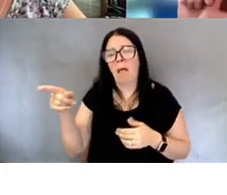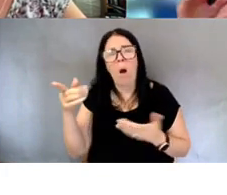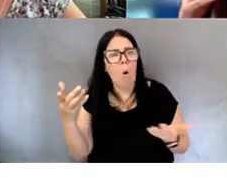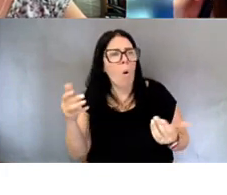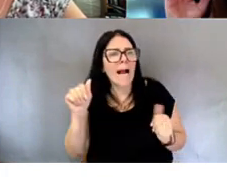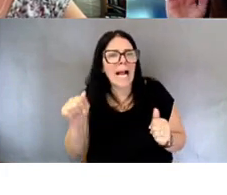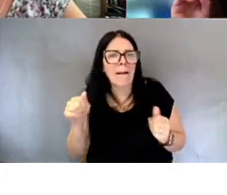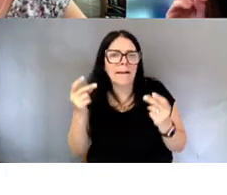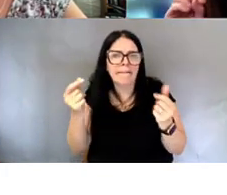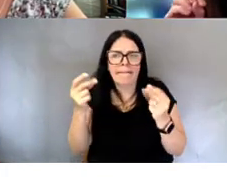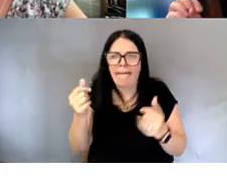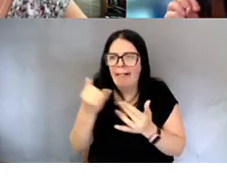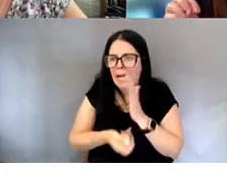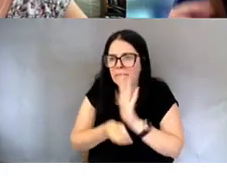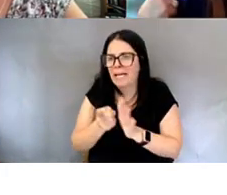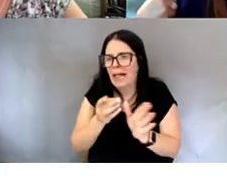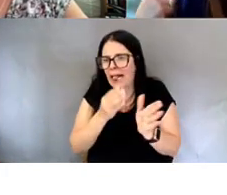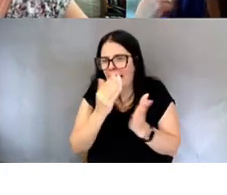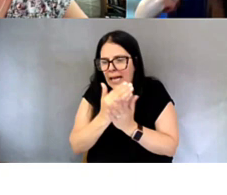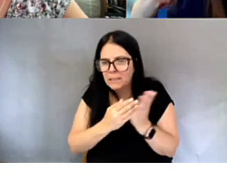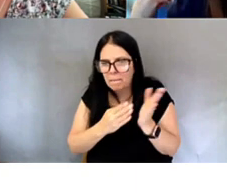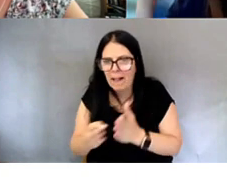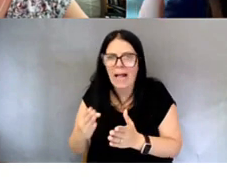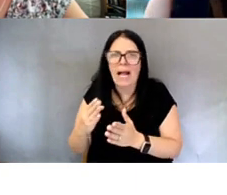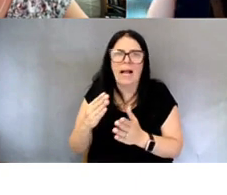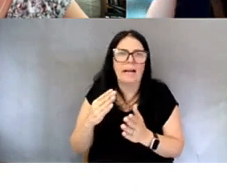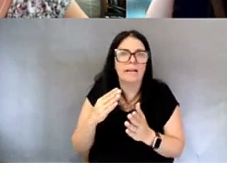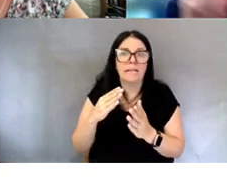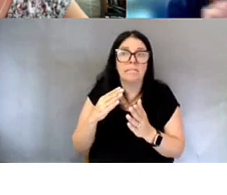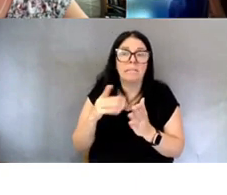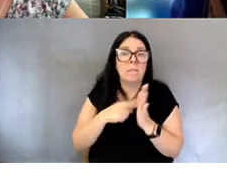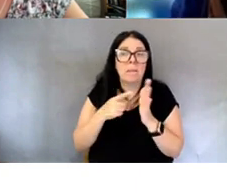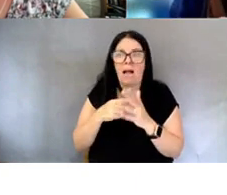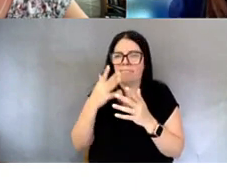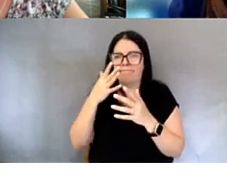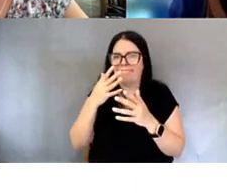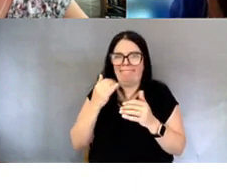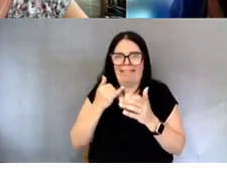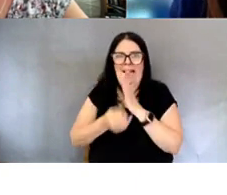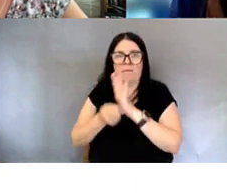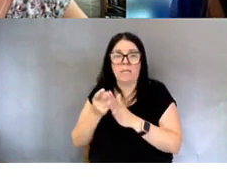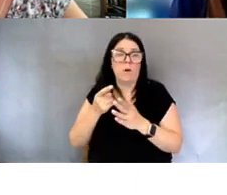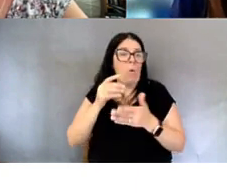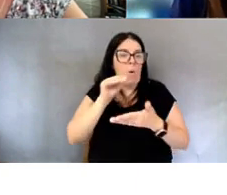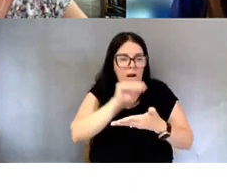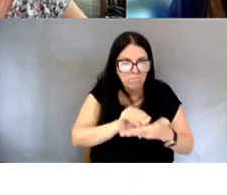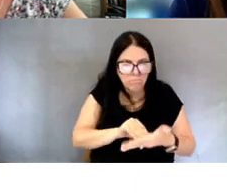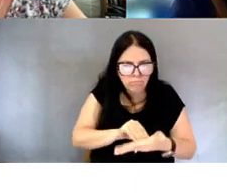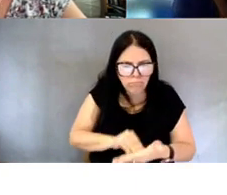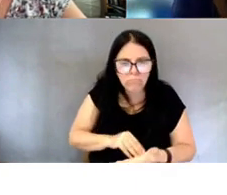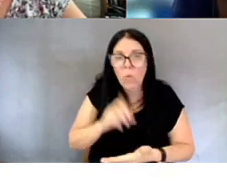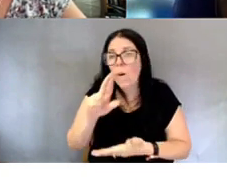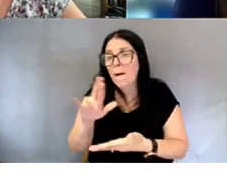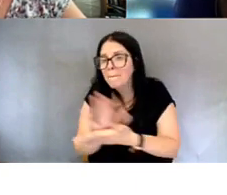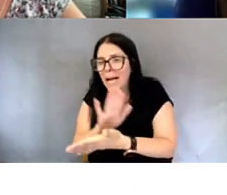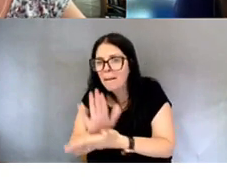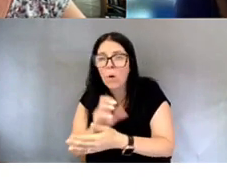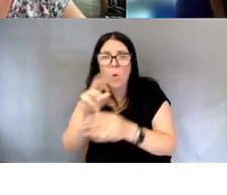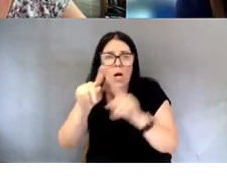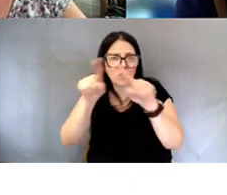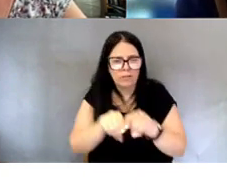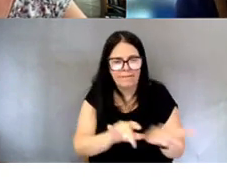you could be lesson planning in detail, but you're doing it somehow, whether it's here or on paper or on your on the